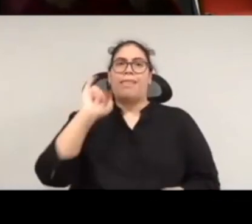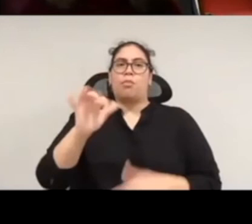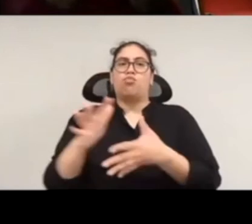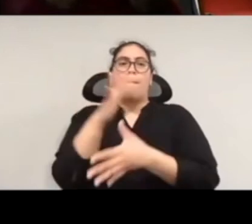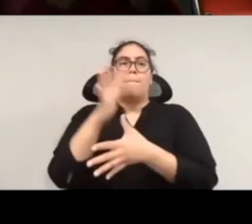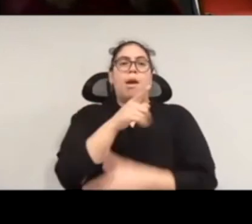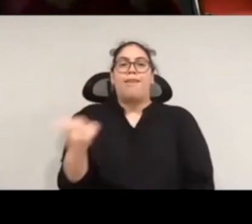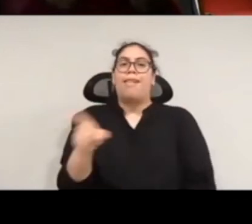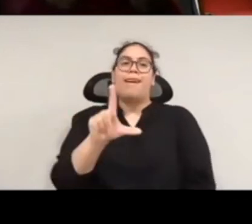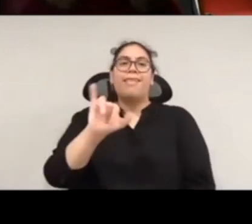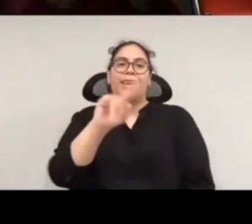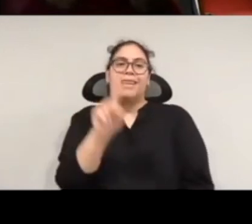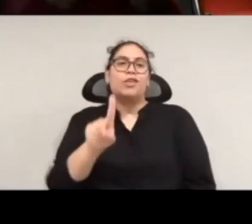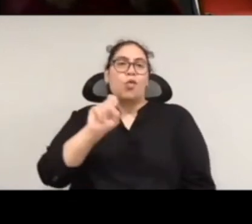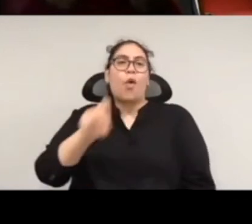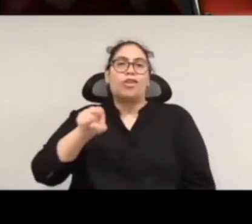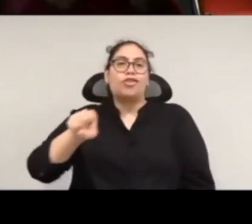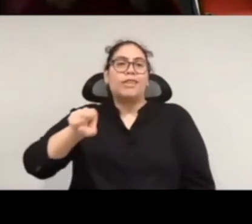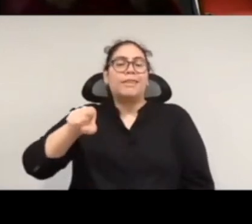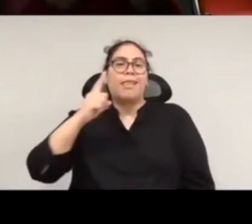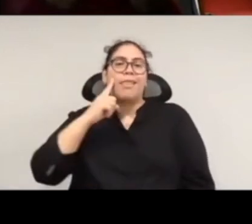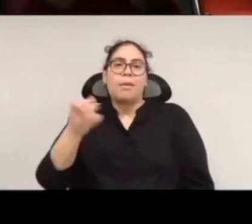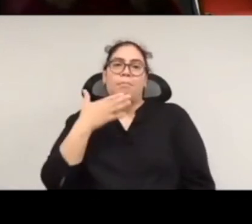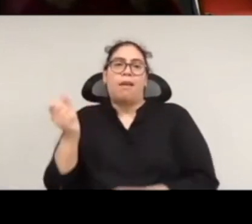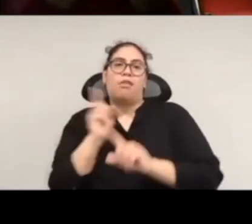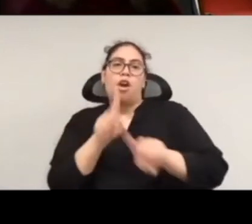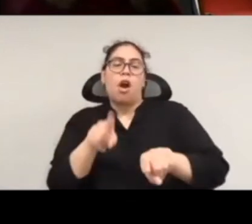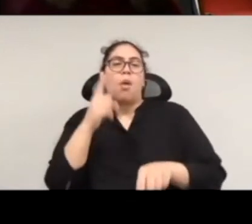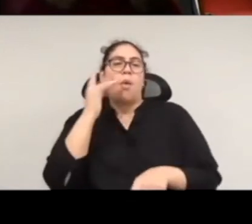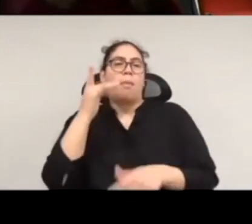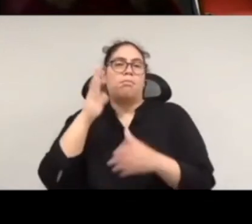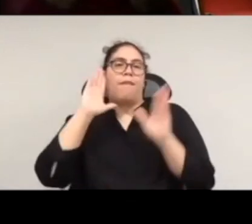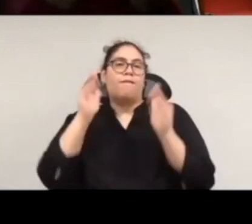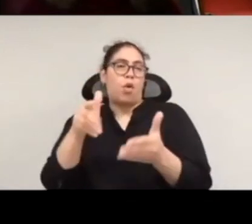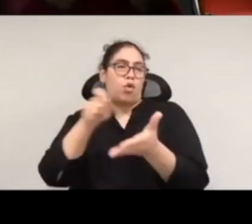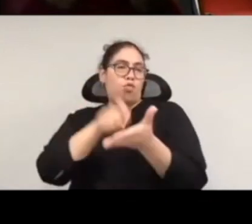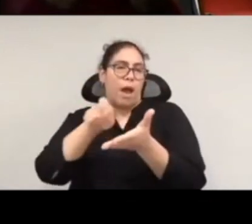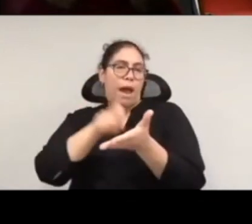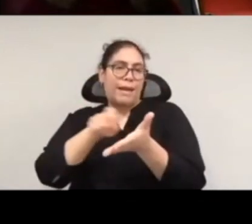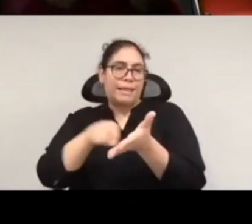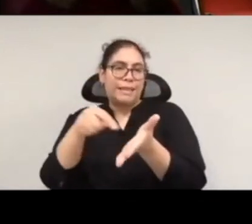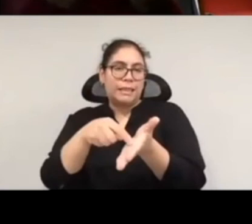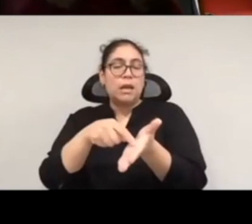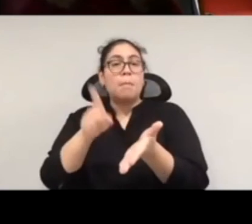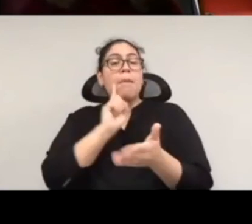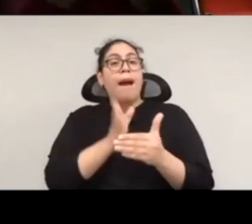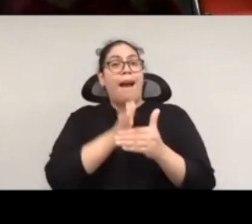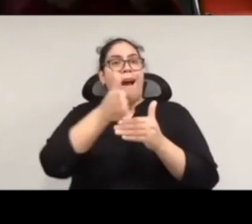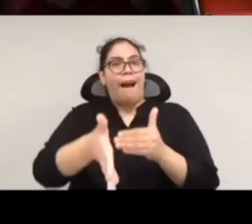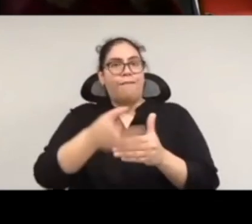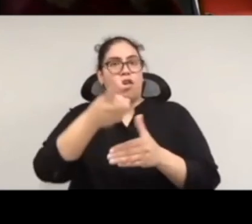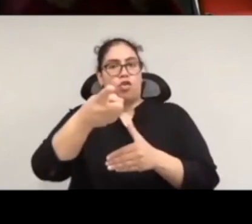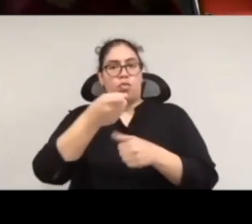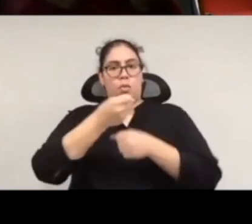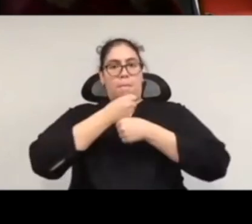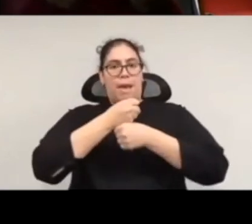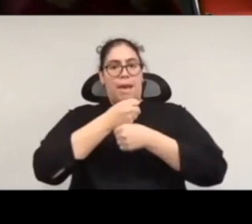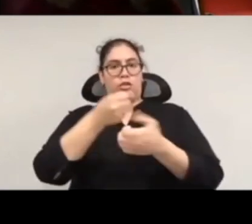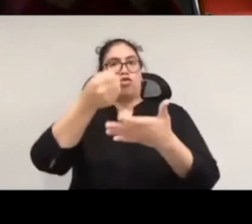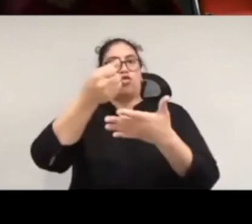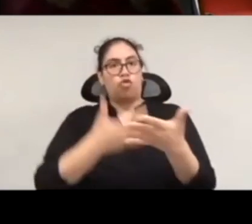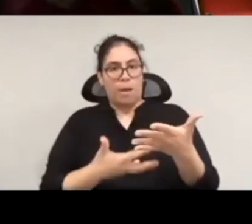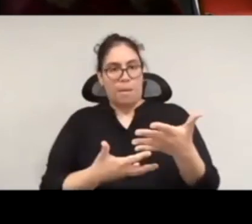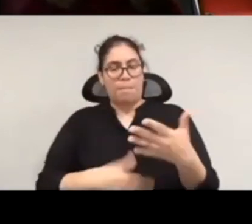it's focused on the writing. But what I will say is after the creation of this script, when it does get to the